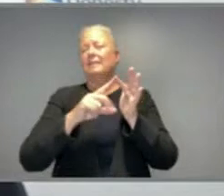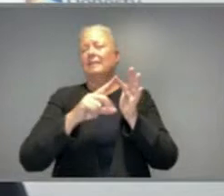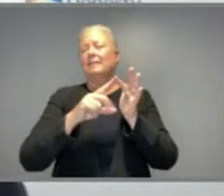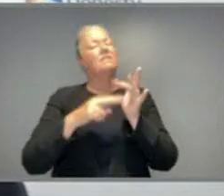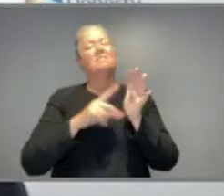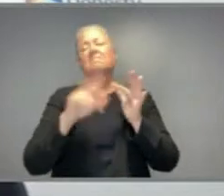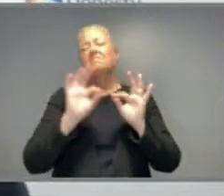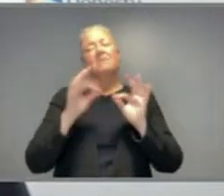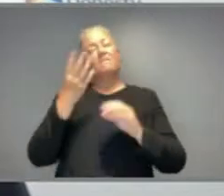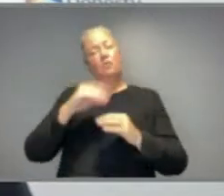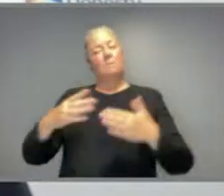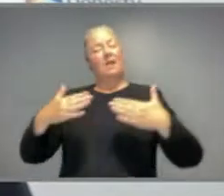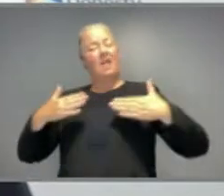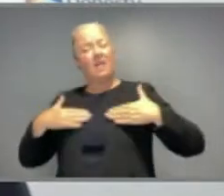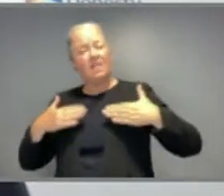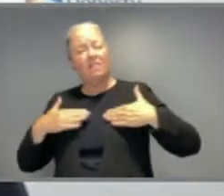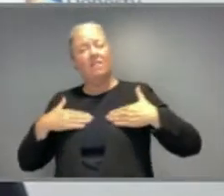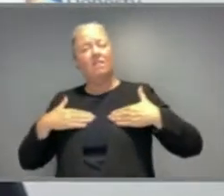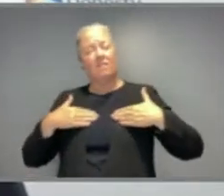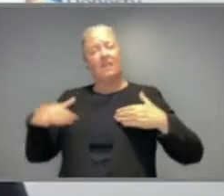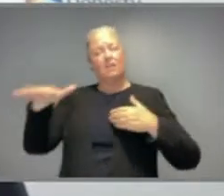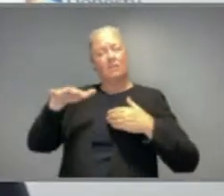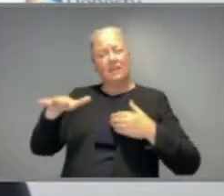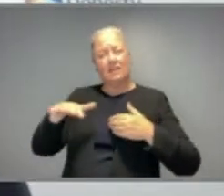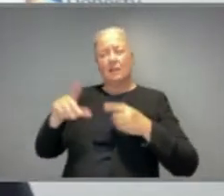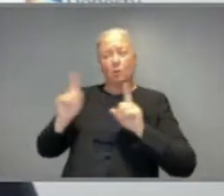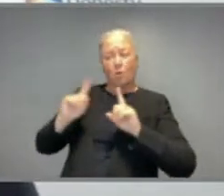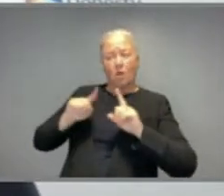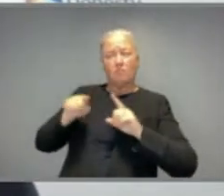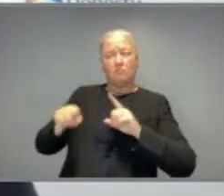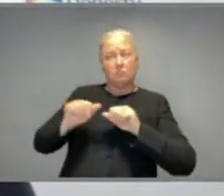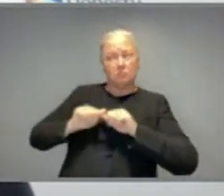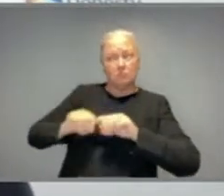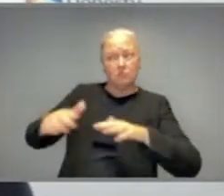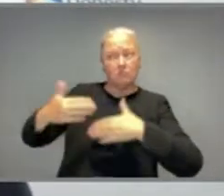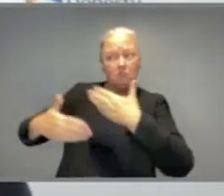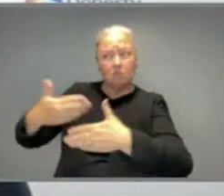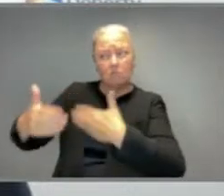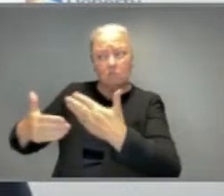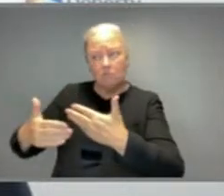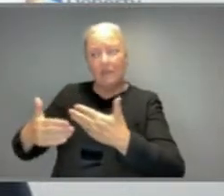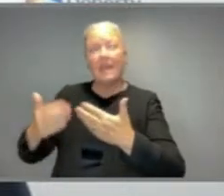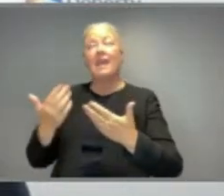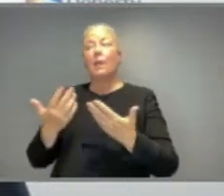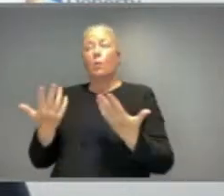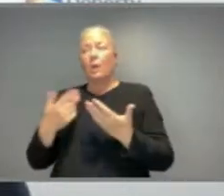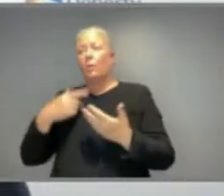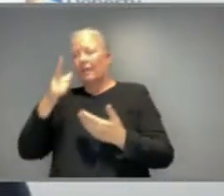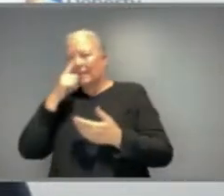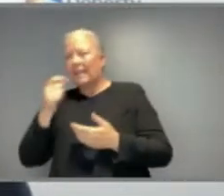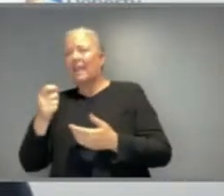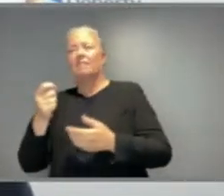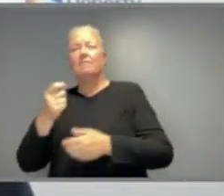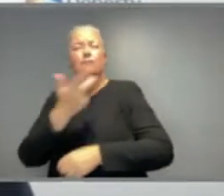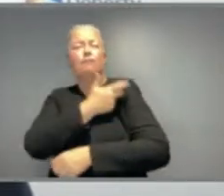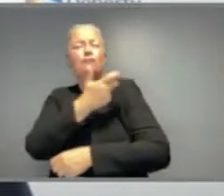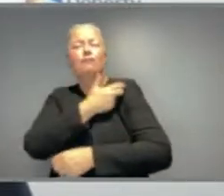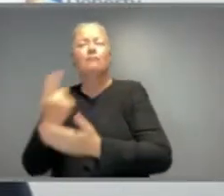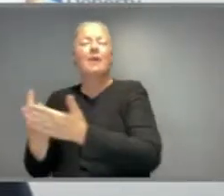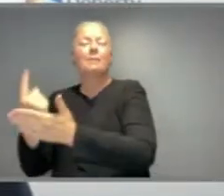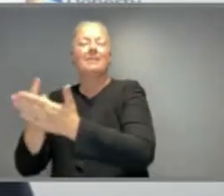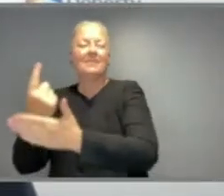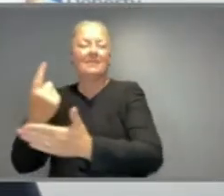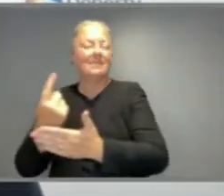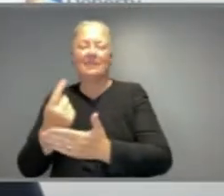based on observations of how the rollout has been progressing and the ability to deliver. So the work about incentives is part of the implementation